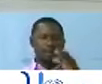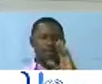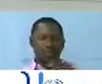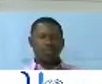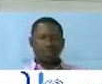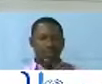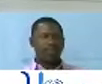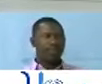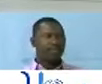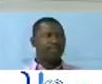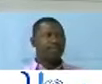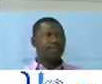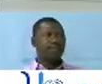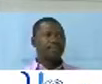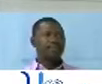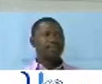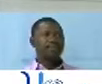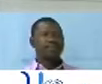Counsel,